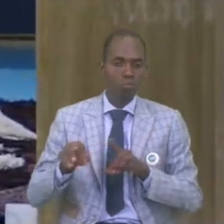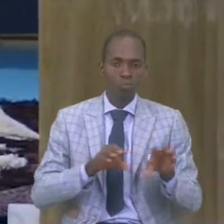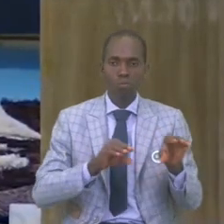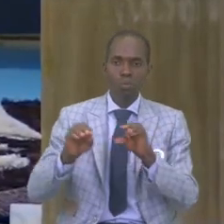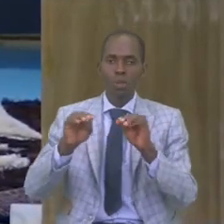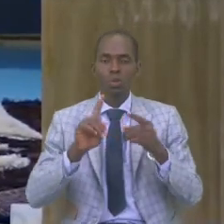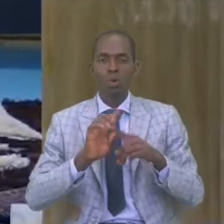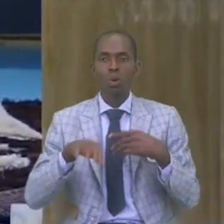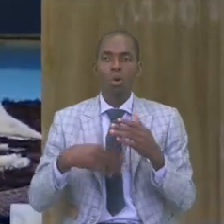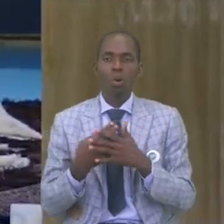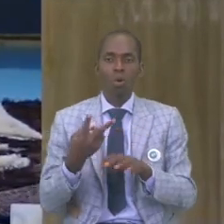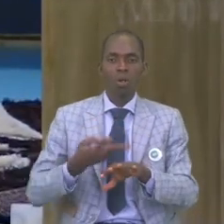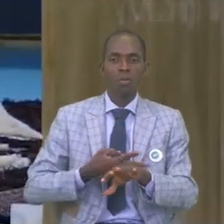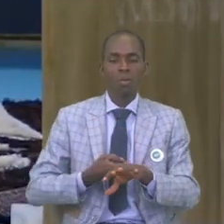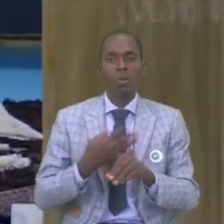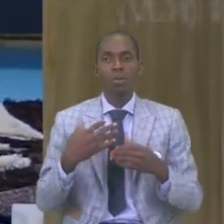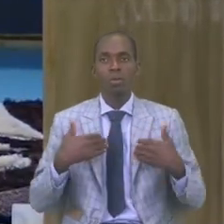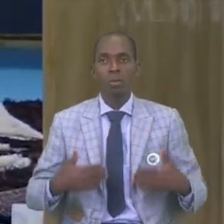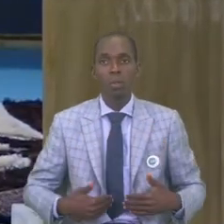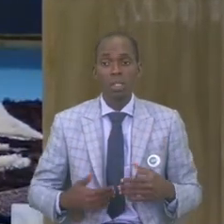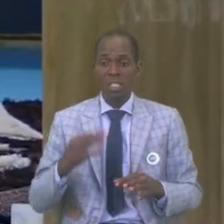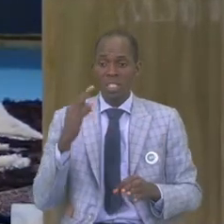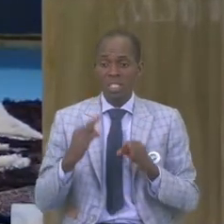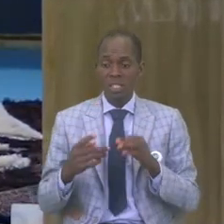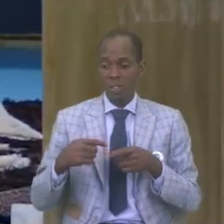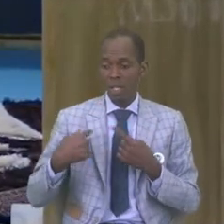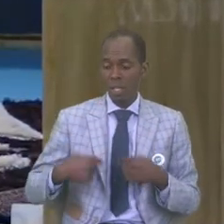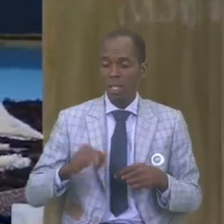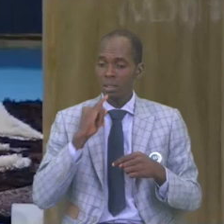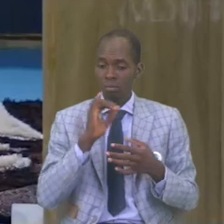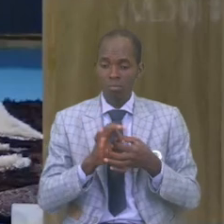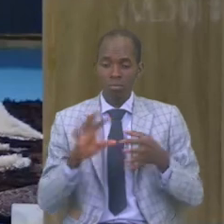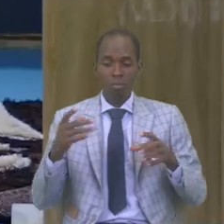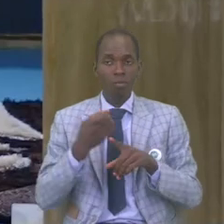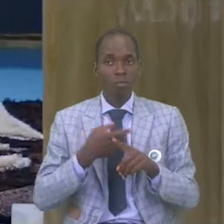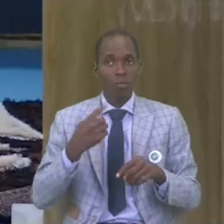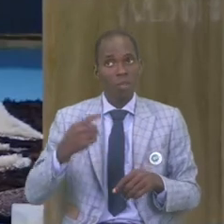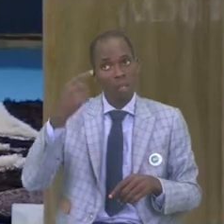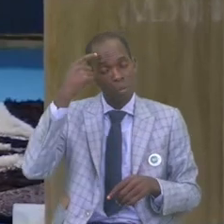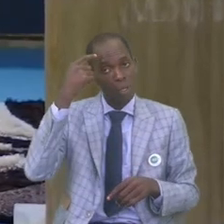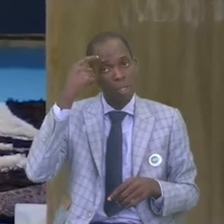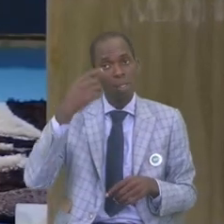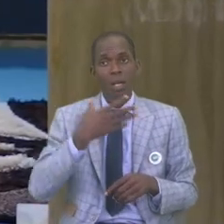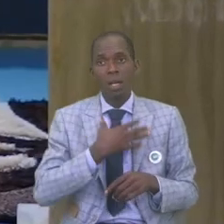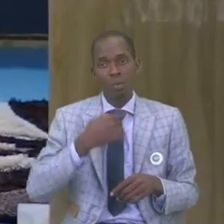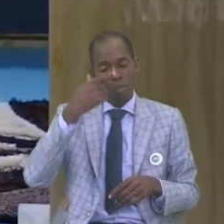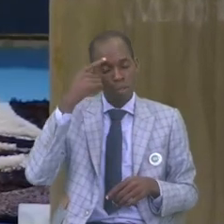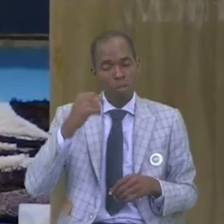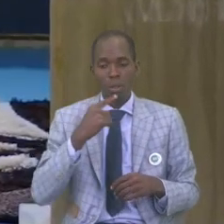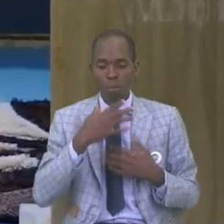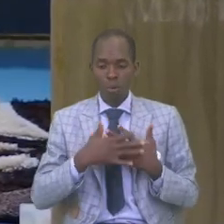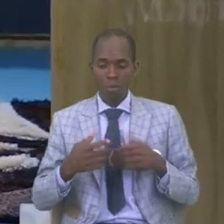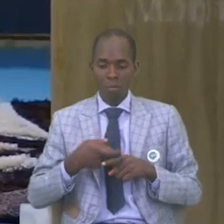disconnected from the brain, and because of that, blood is not flowing, and the grace of God for